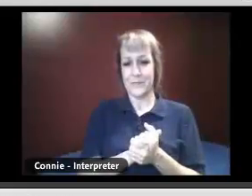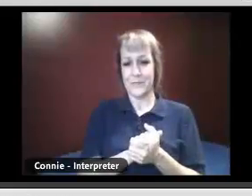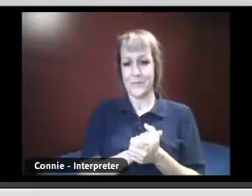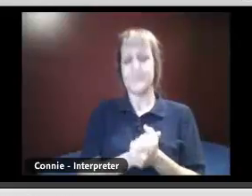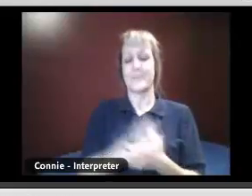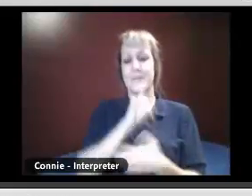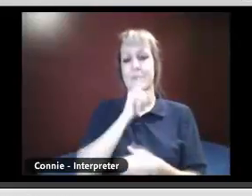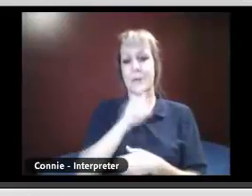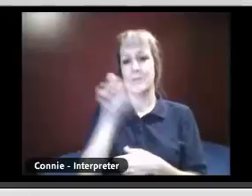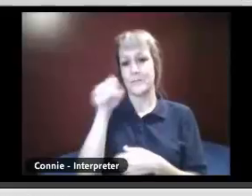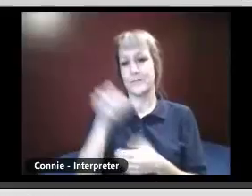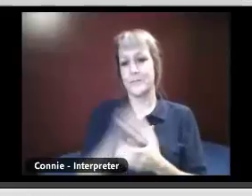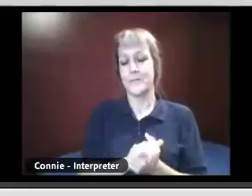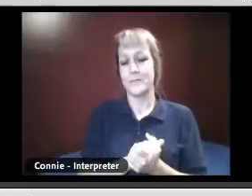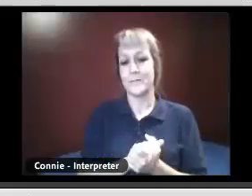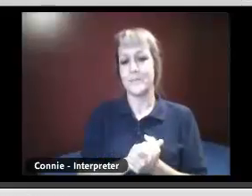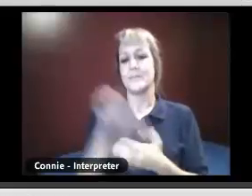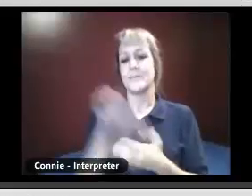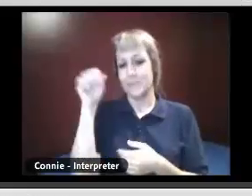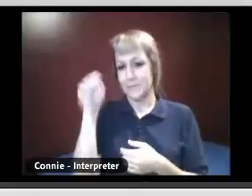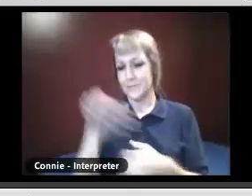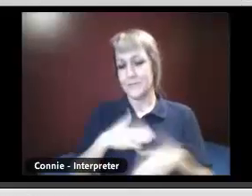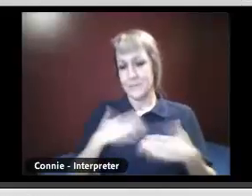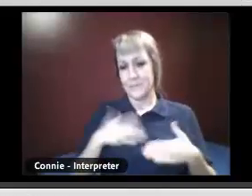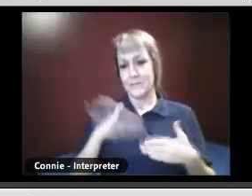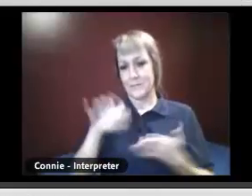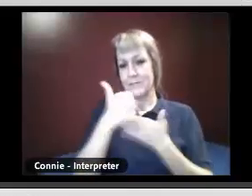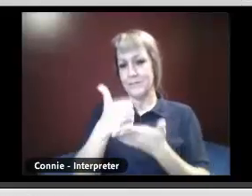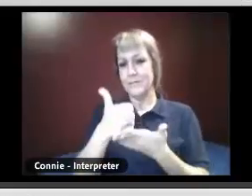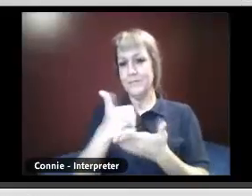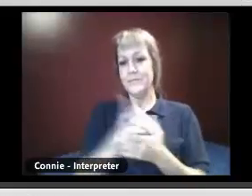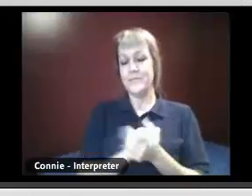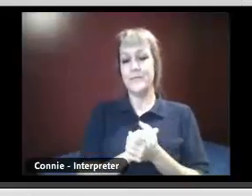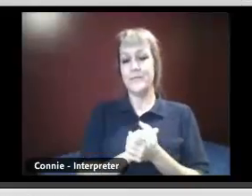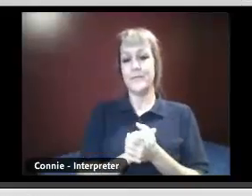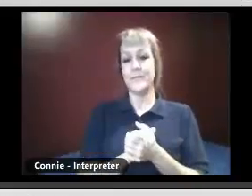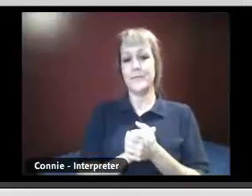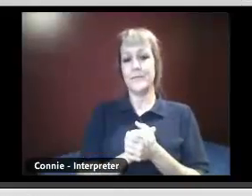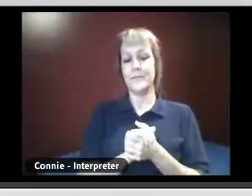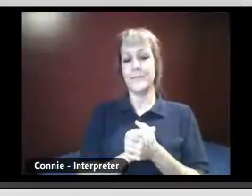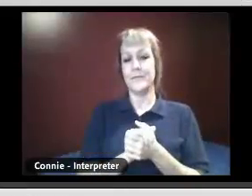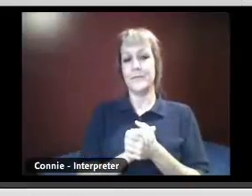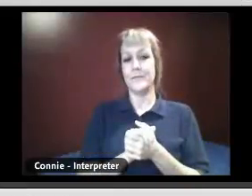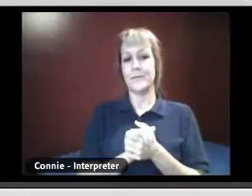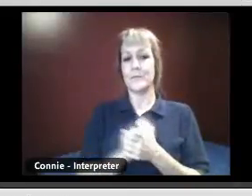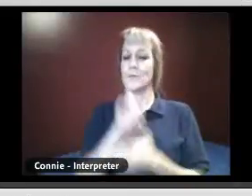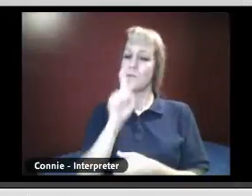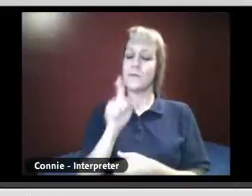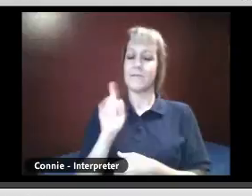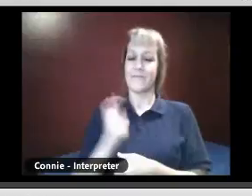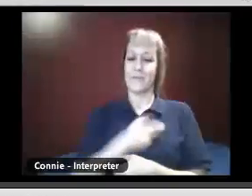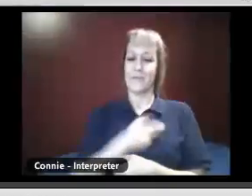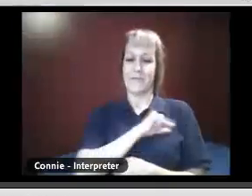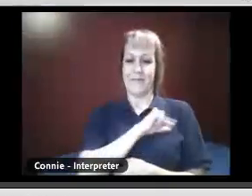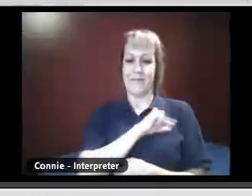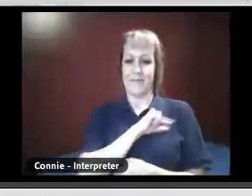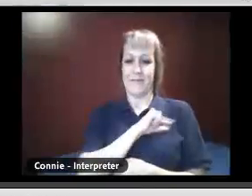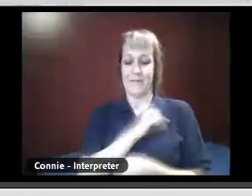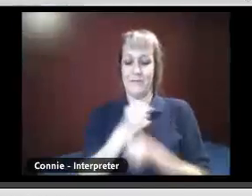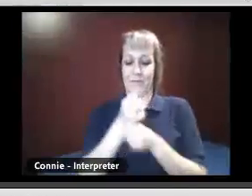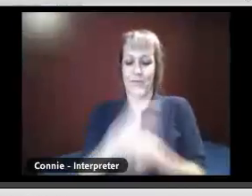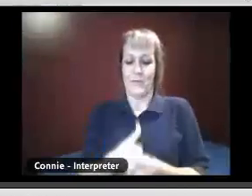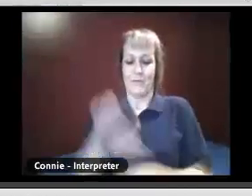Absolutely. Yes, I'm so glad that's helpful because we are so guilty of creating drama in